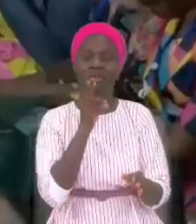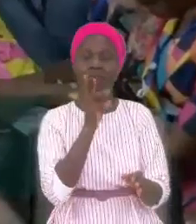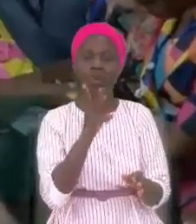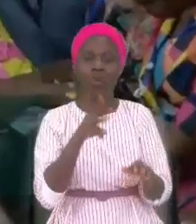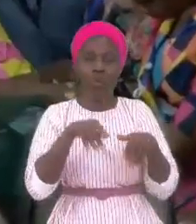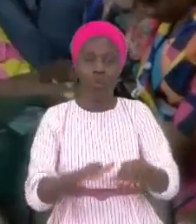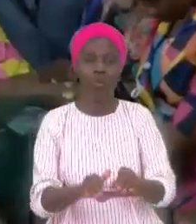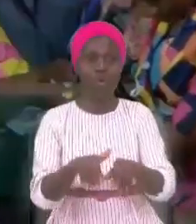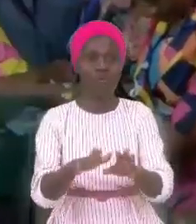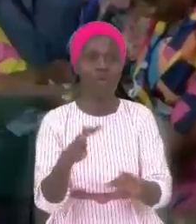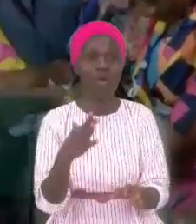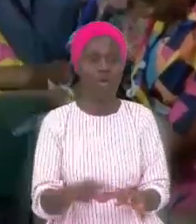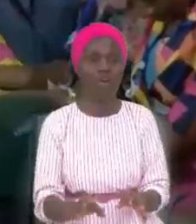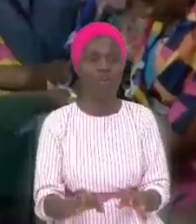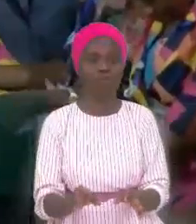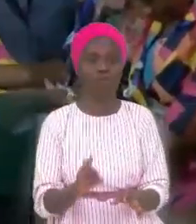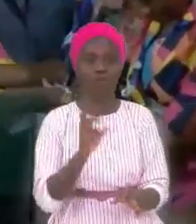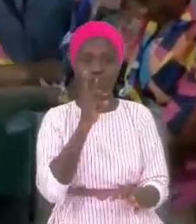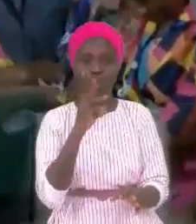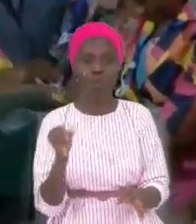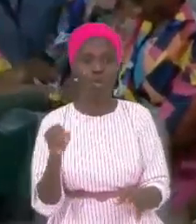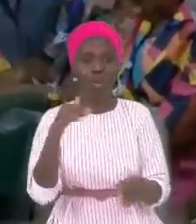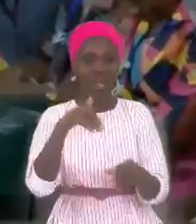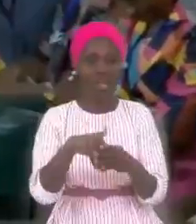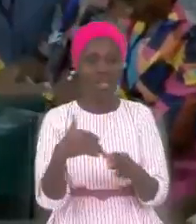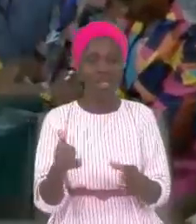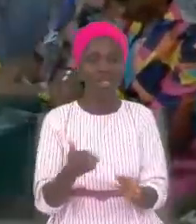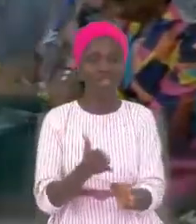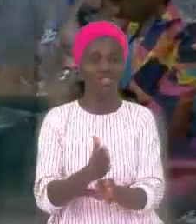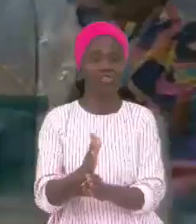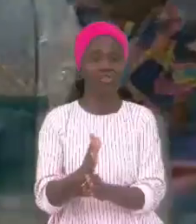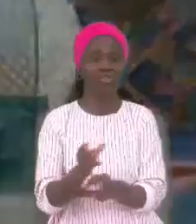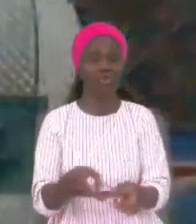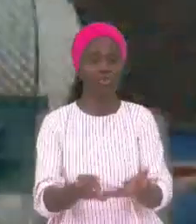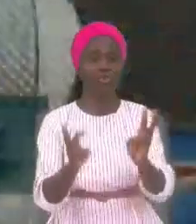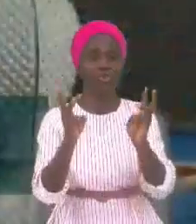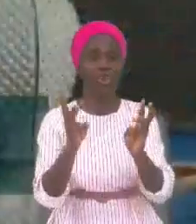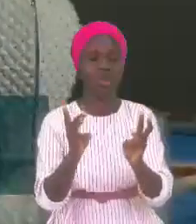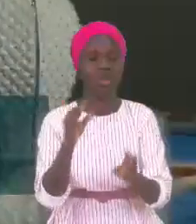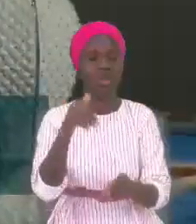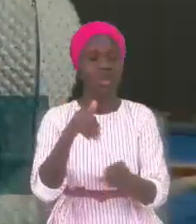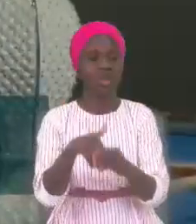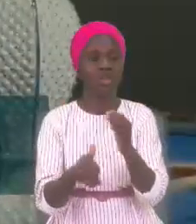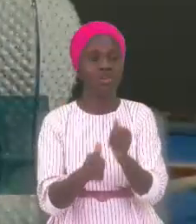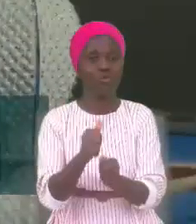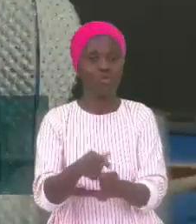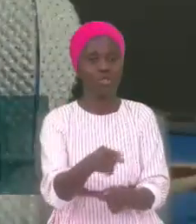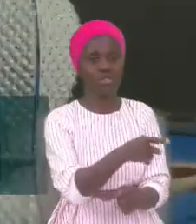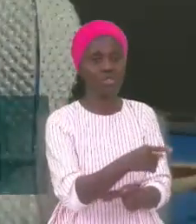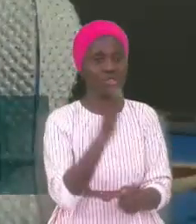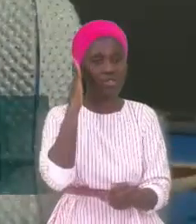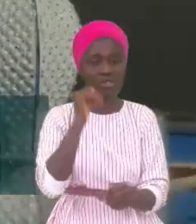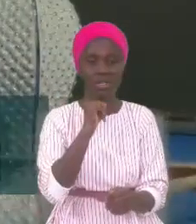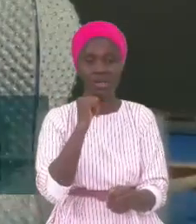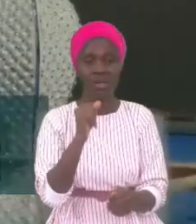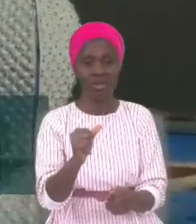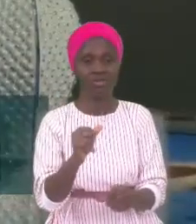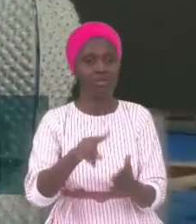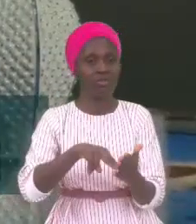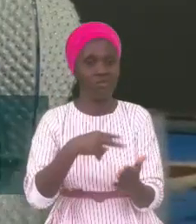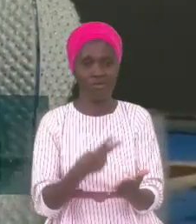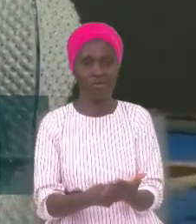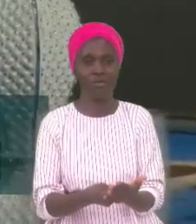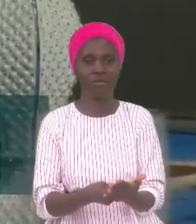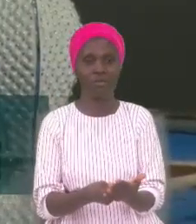water, and in a straight way wherein they shall not